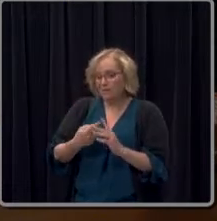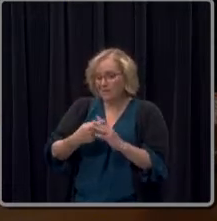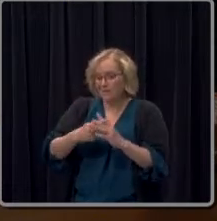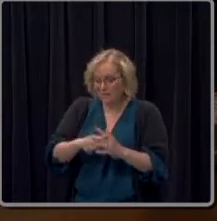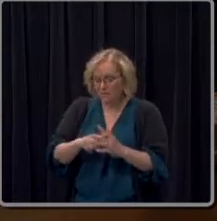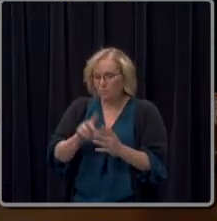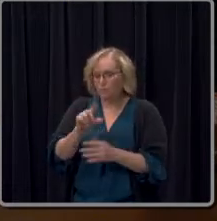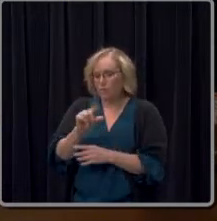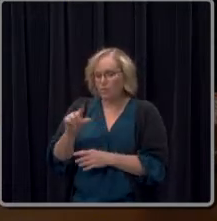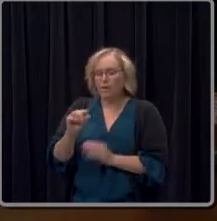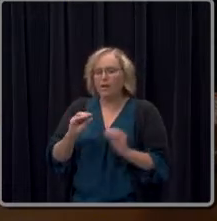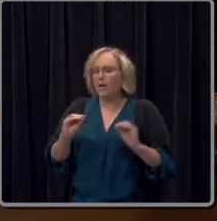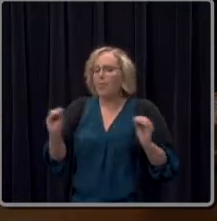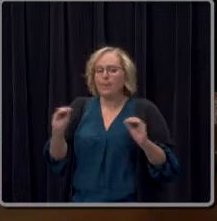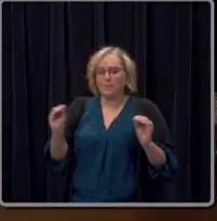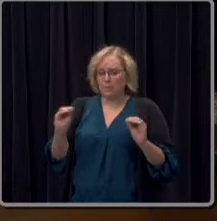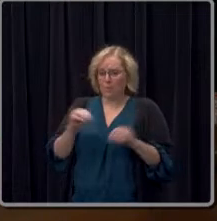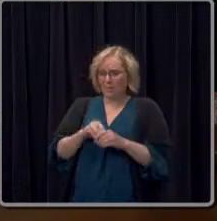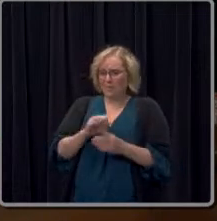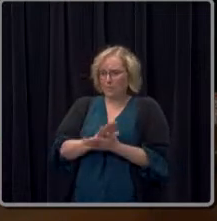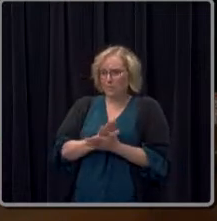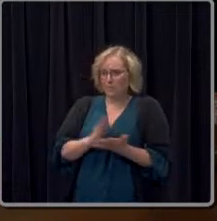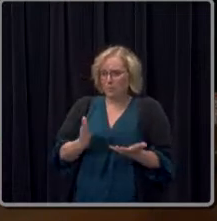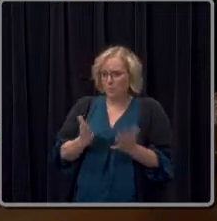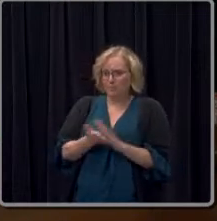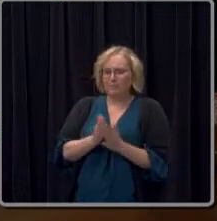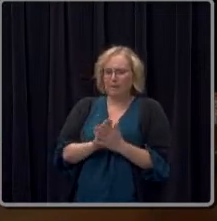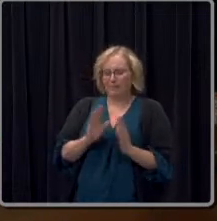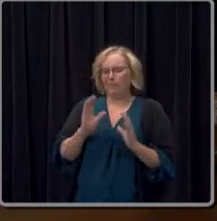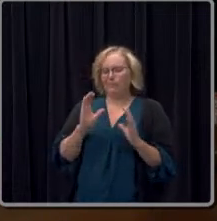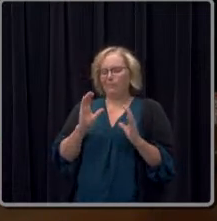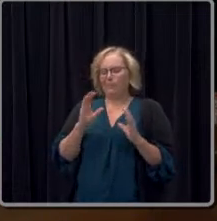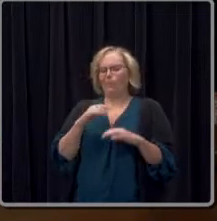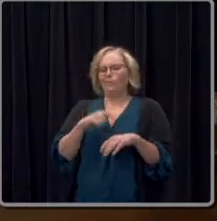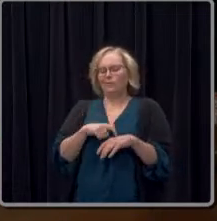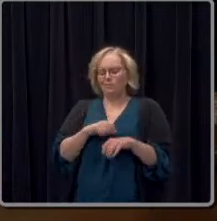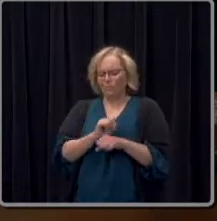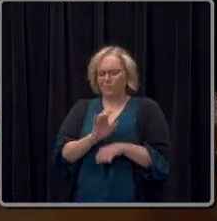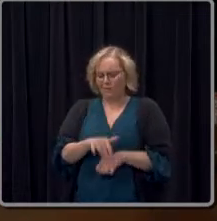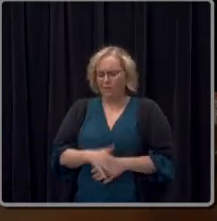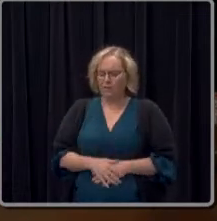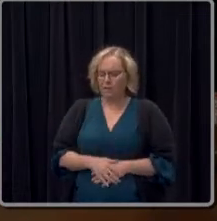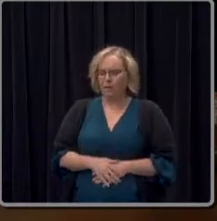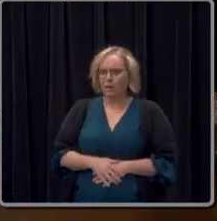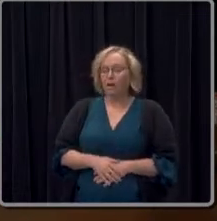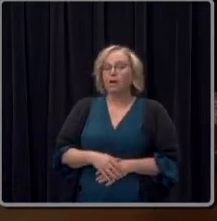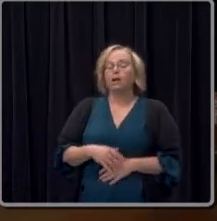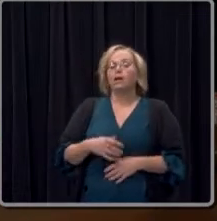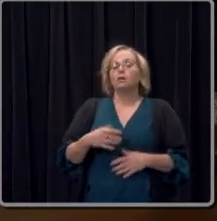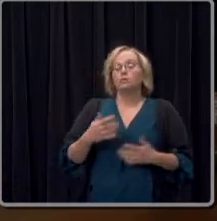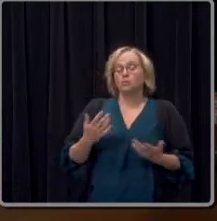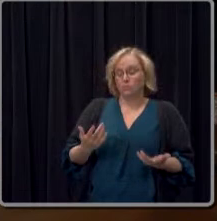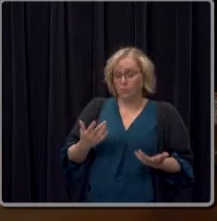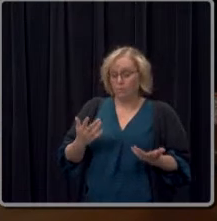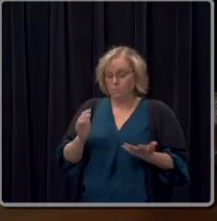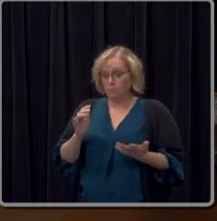school. And so it was kind of an odd time to be working on that. With all that said,